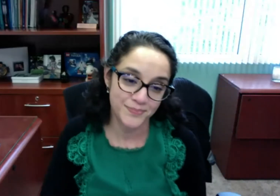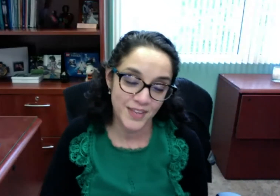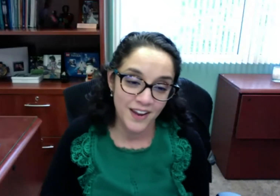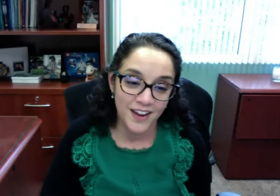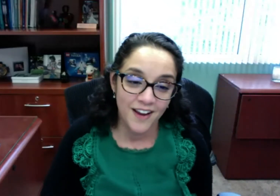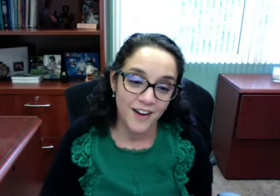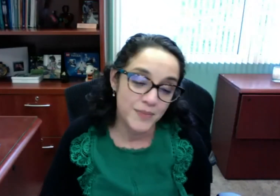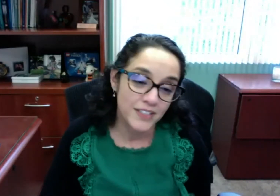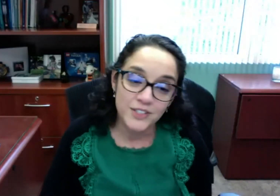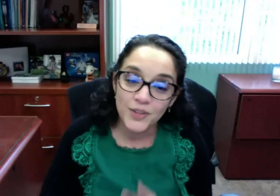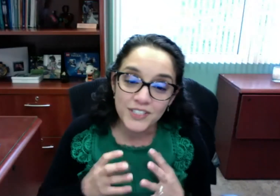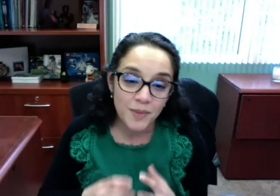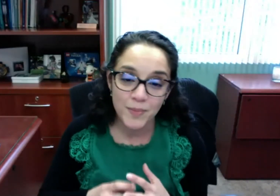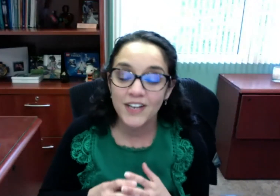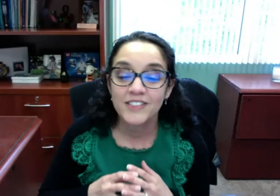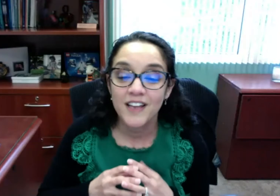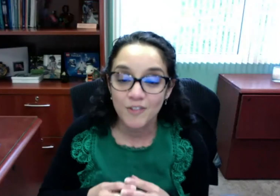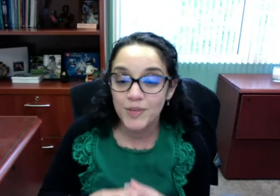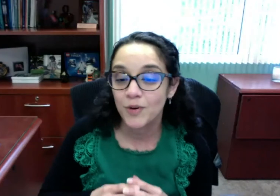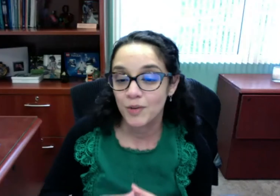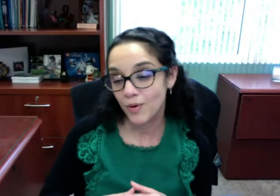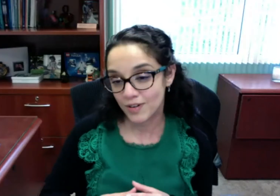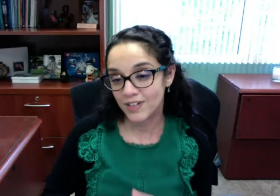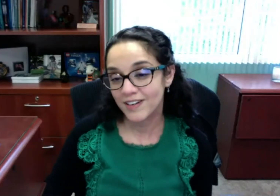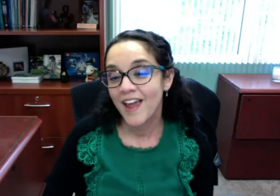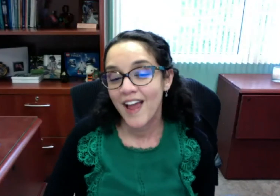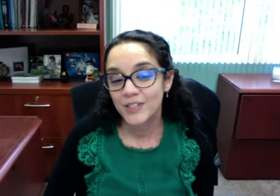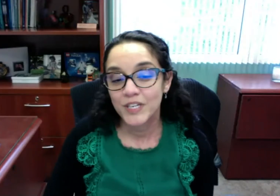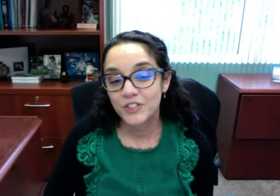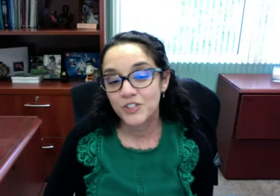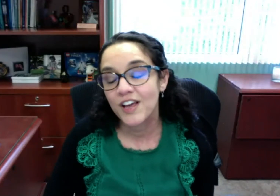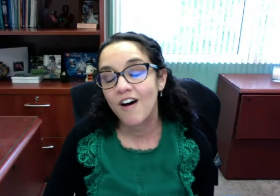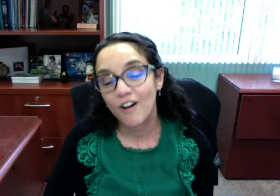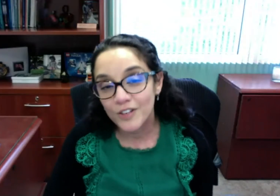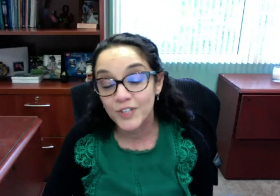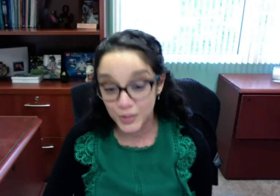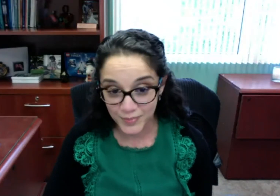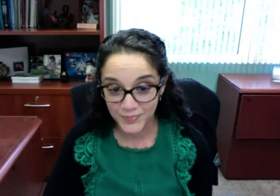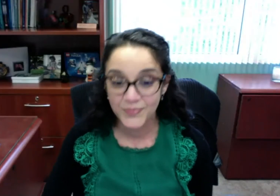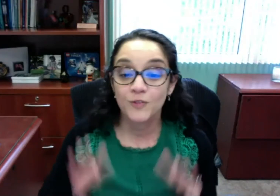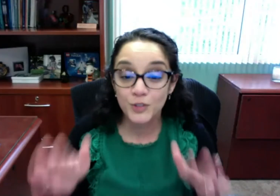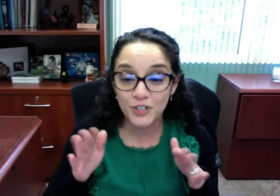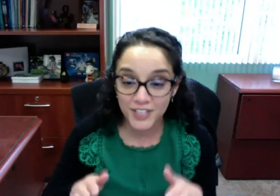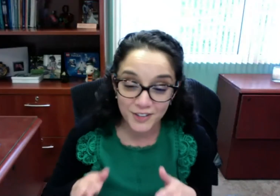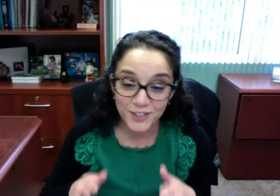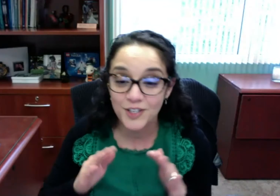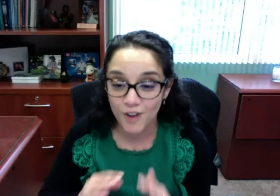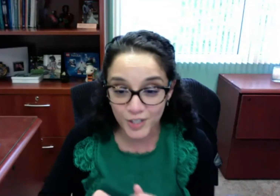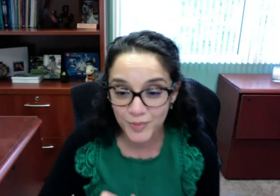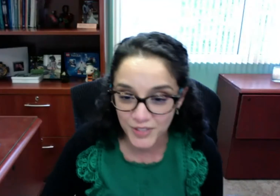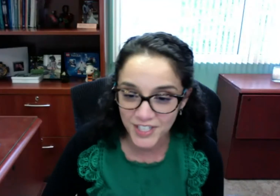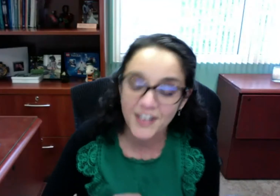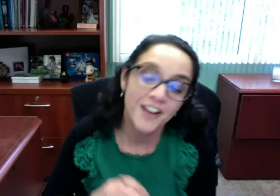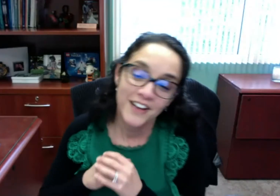potential. And so this commitment has never been more important as we ensure that all of you, the future leaders of